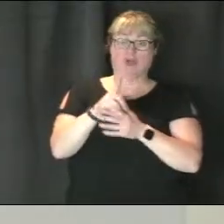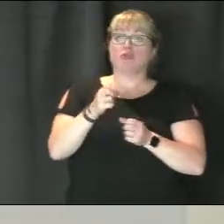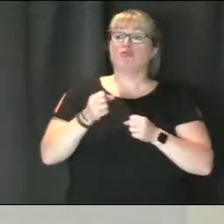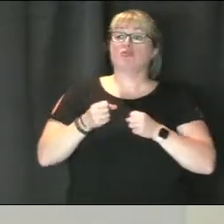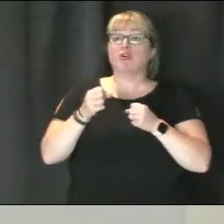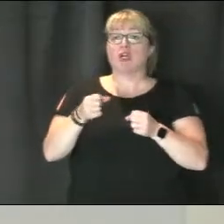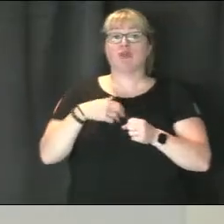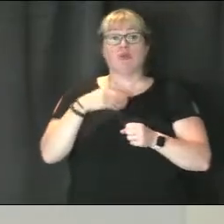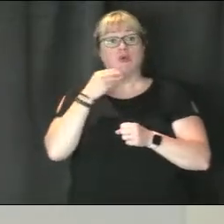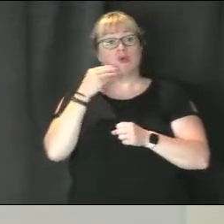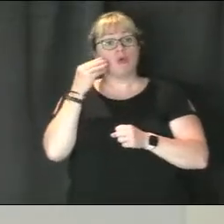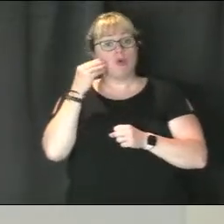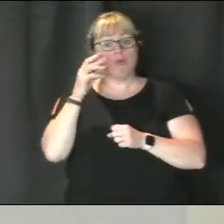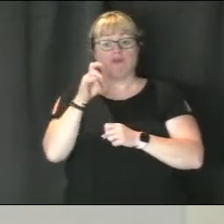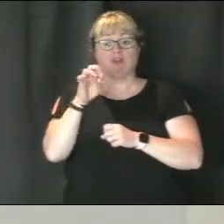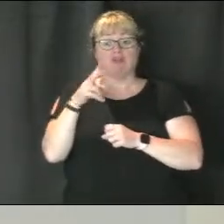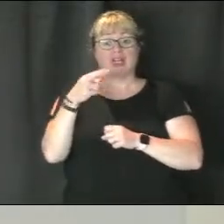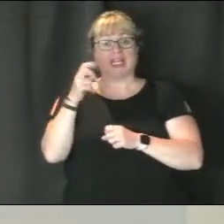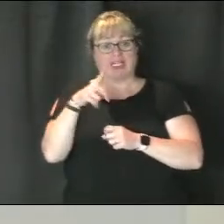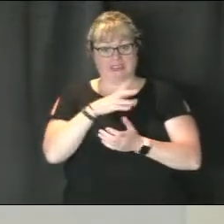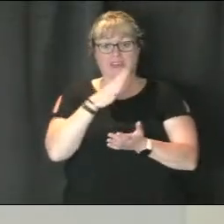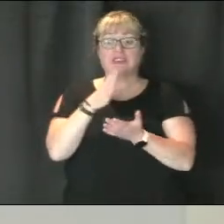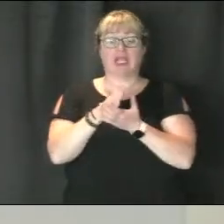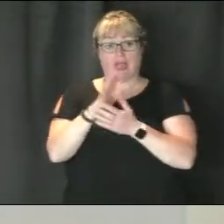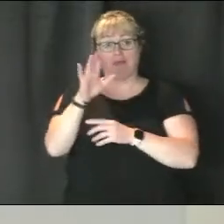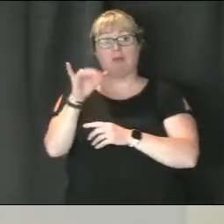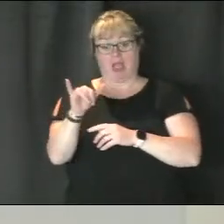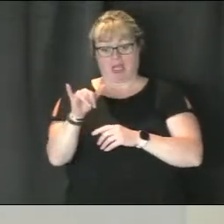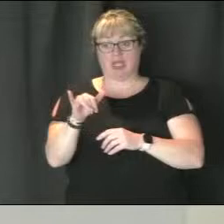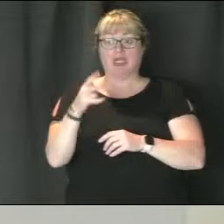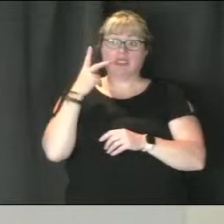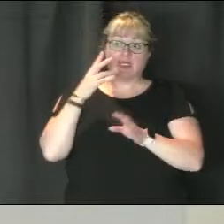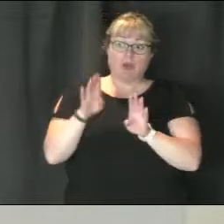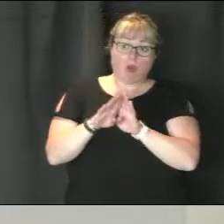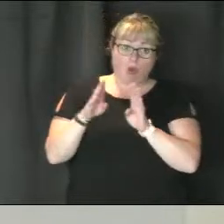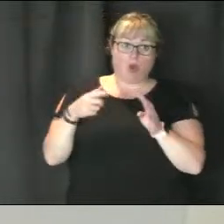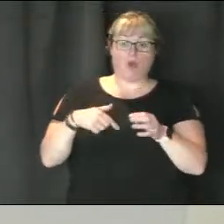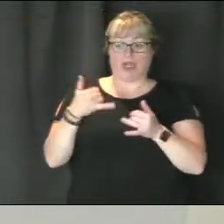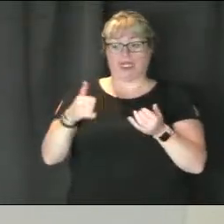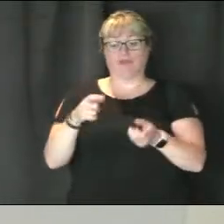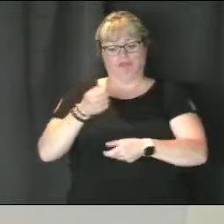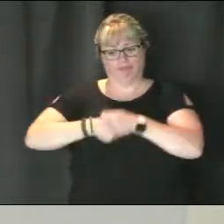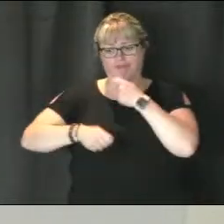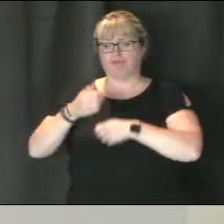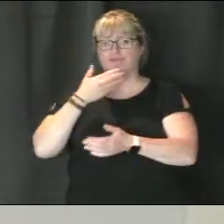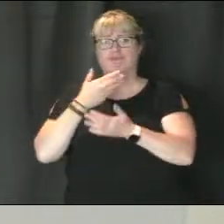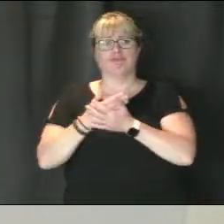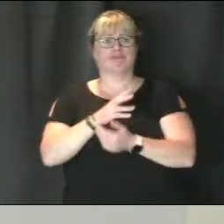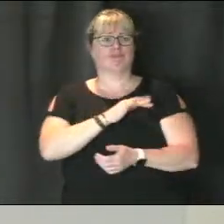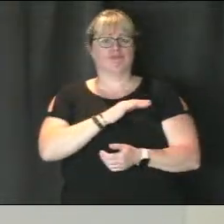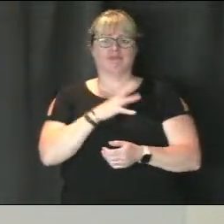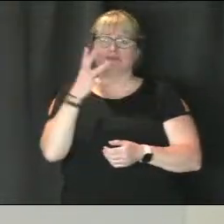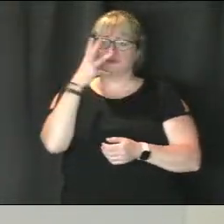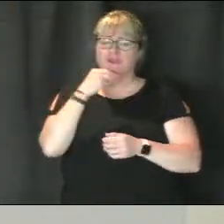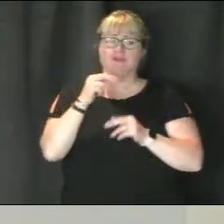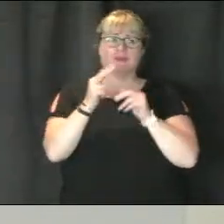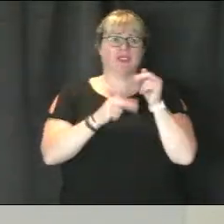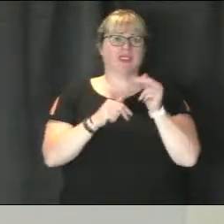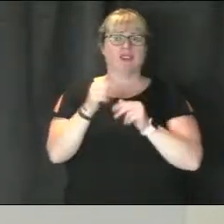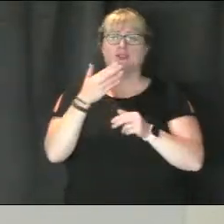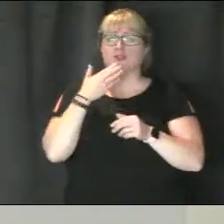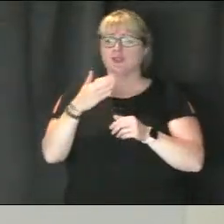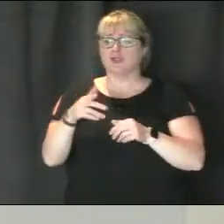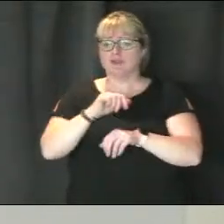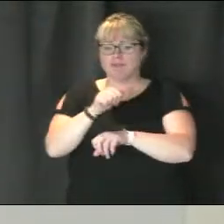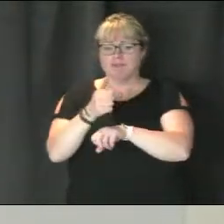my community, if you ever had, pop into the building, it was open, and see what we have there today. We have an amazing building, a beautiful